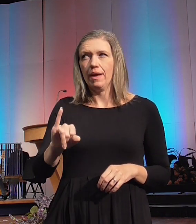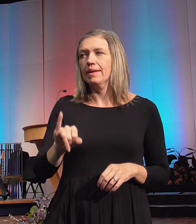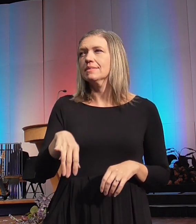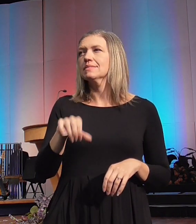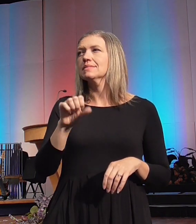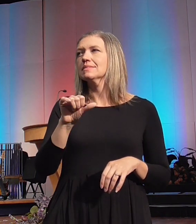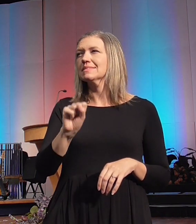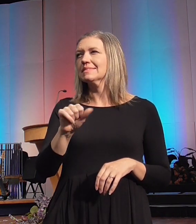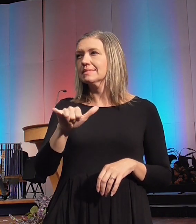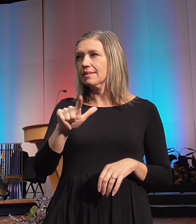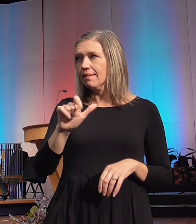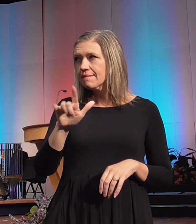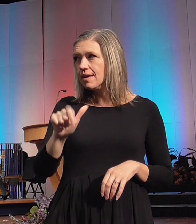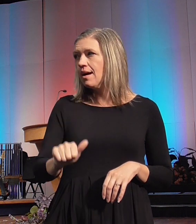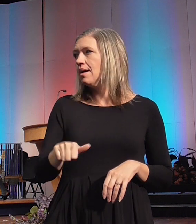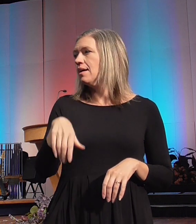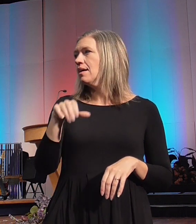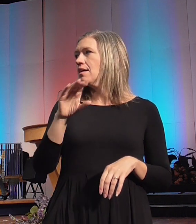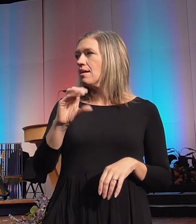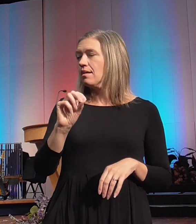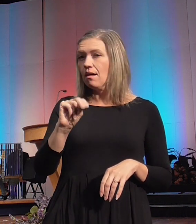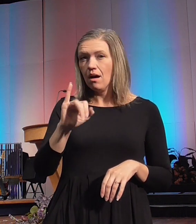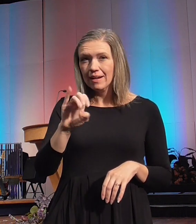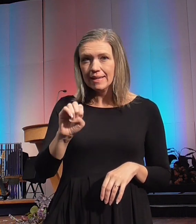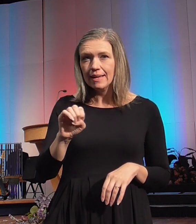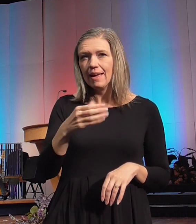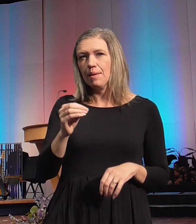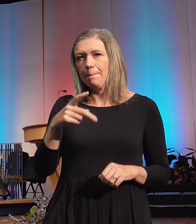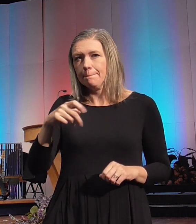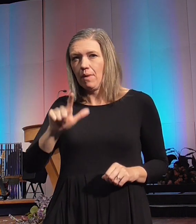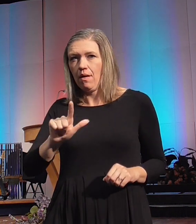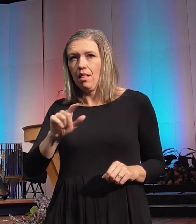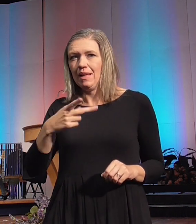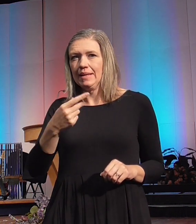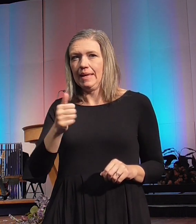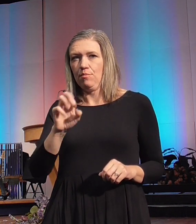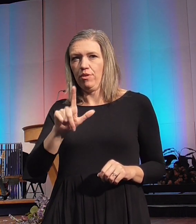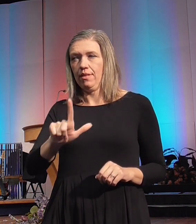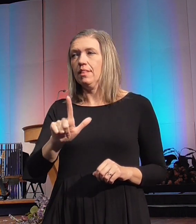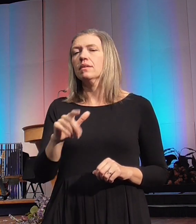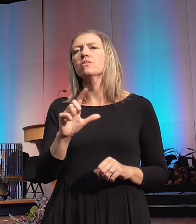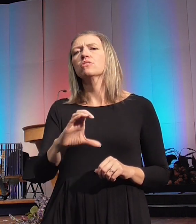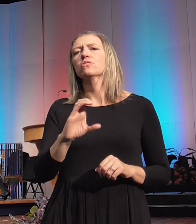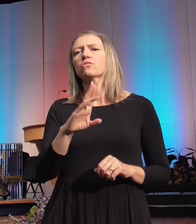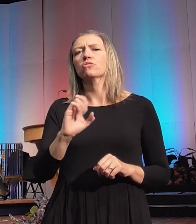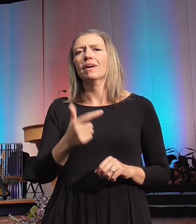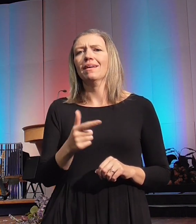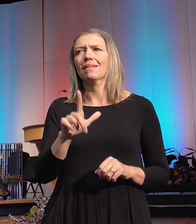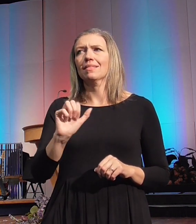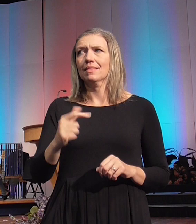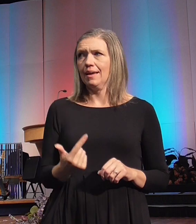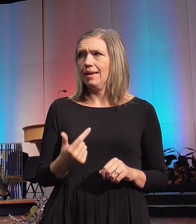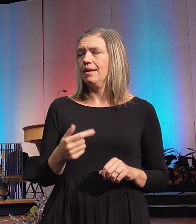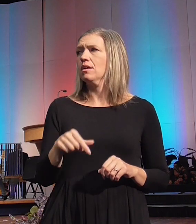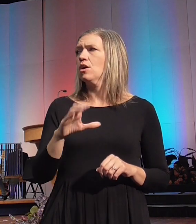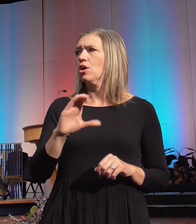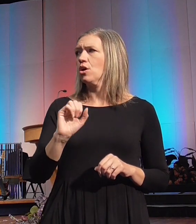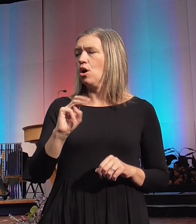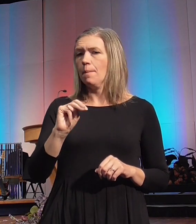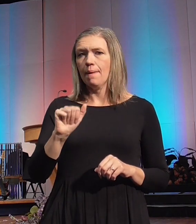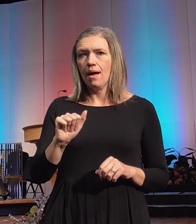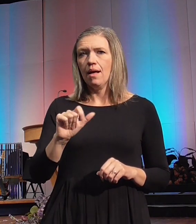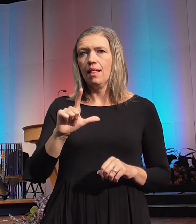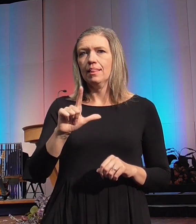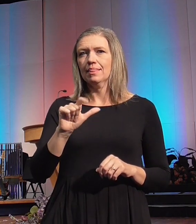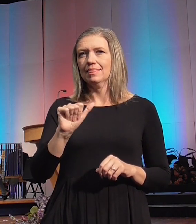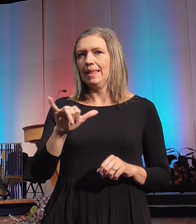Edwards, Connie Gabriel and Paul Gabriel, Craig Lang, Karma Lytle,